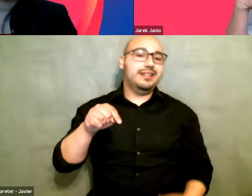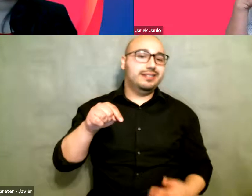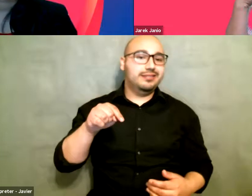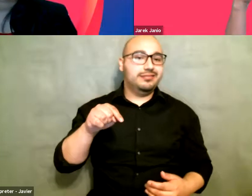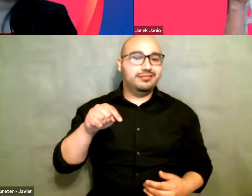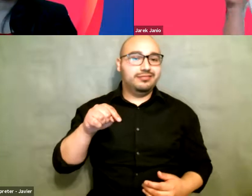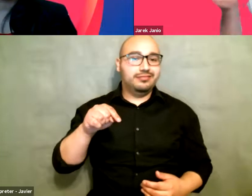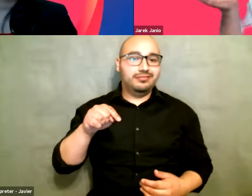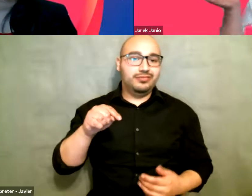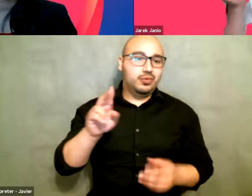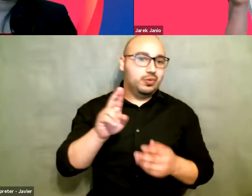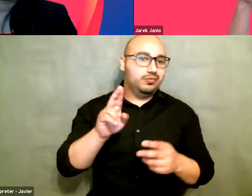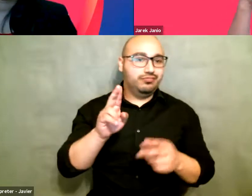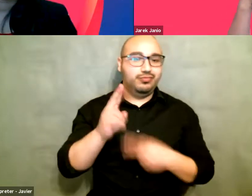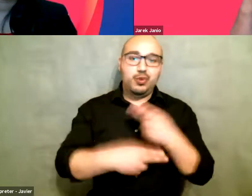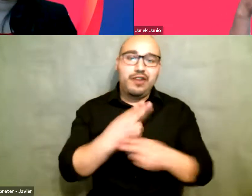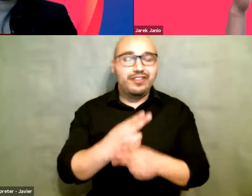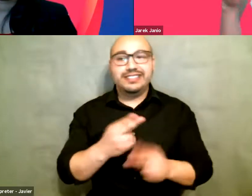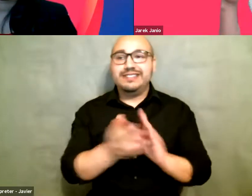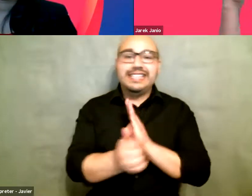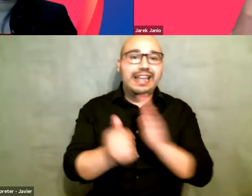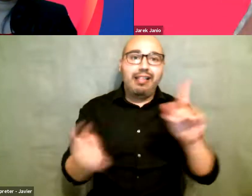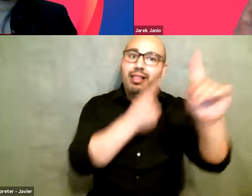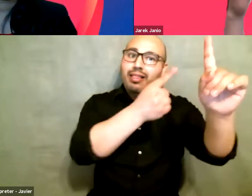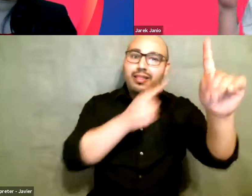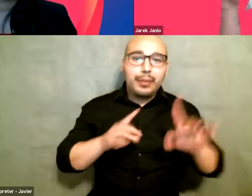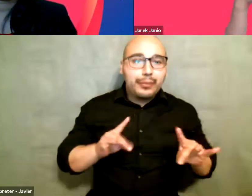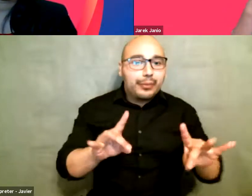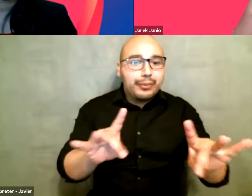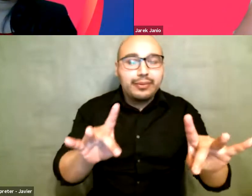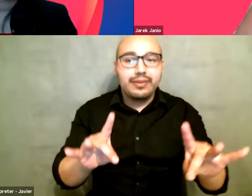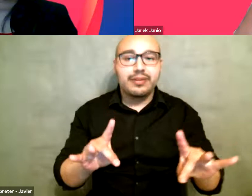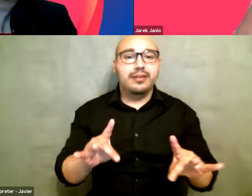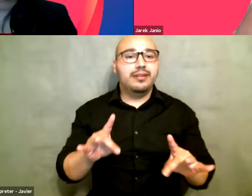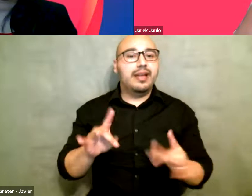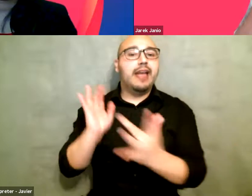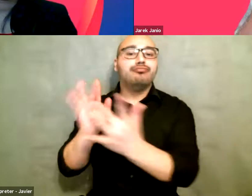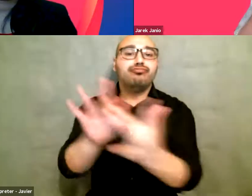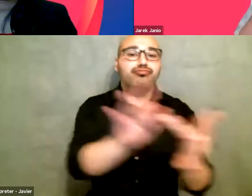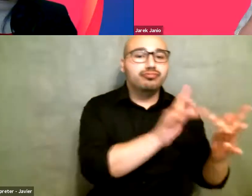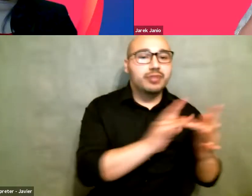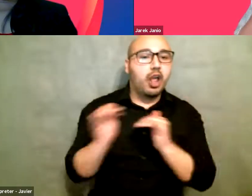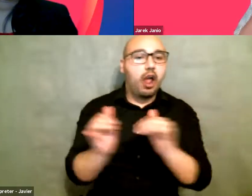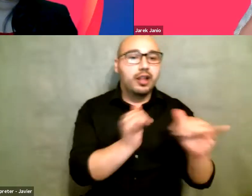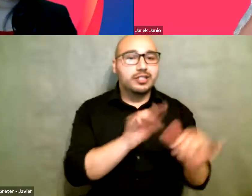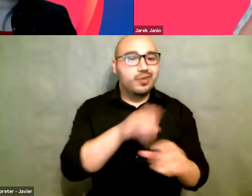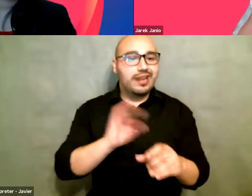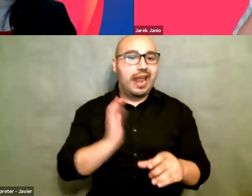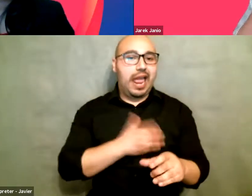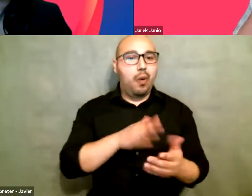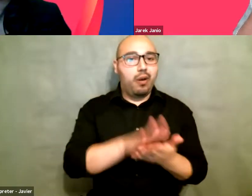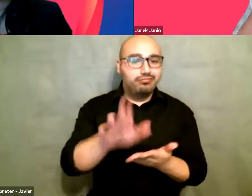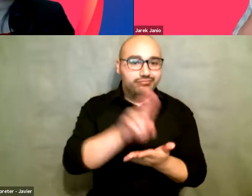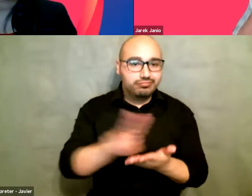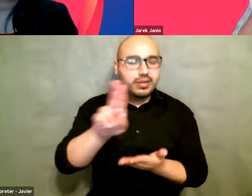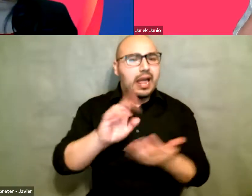attainment, reaching out to colleagues, building community within our institutions,